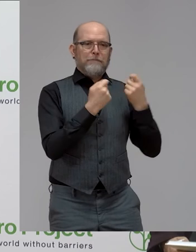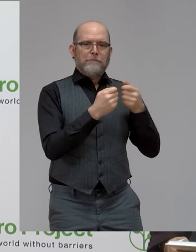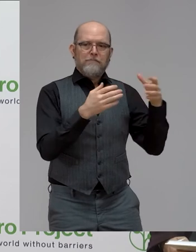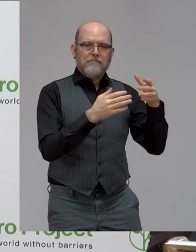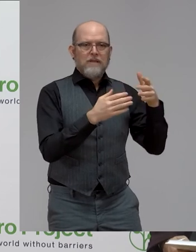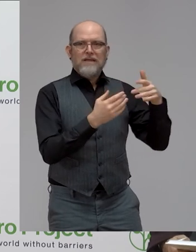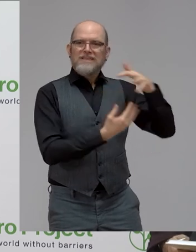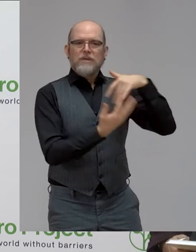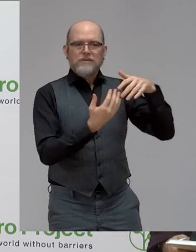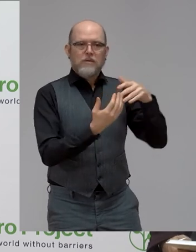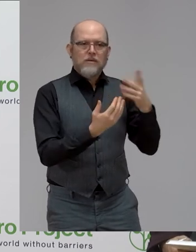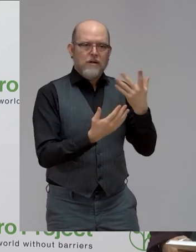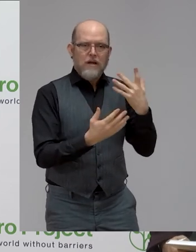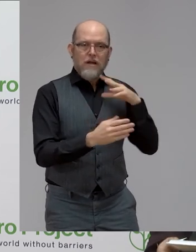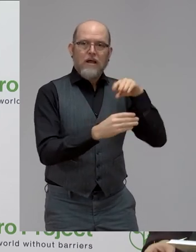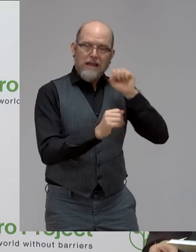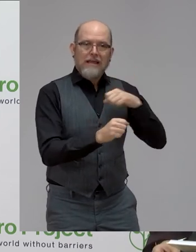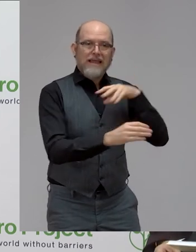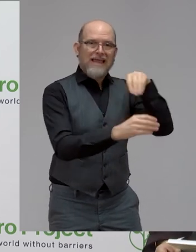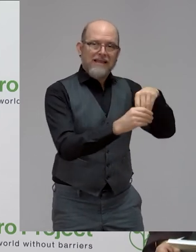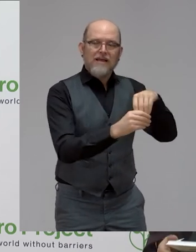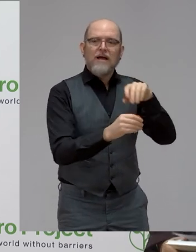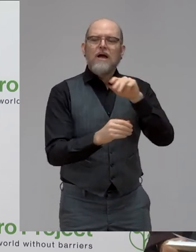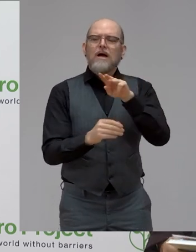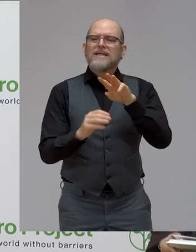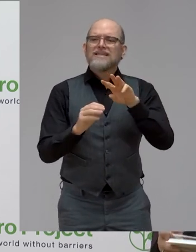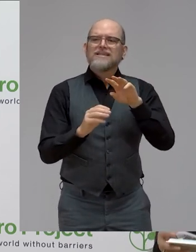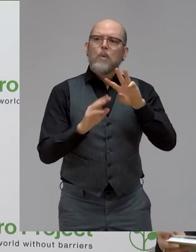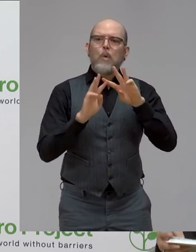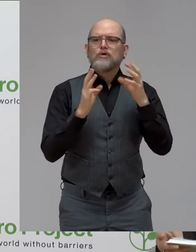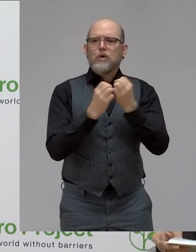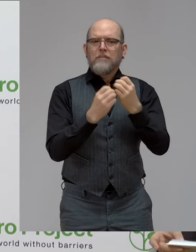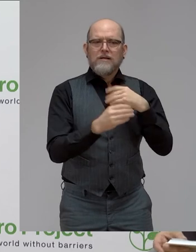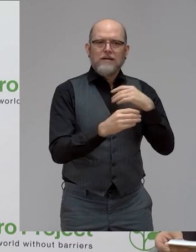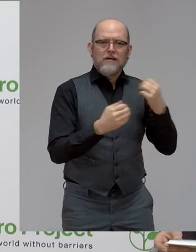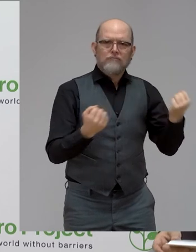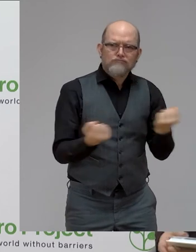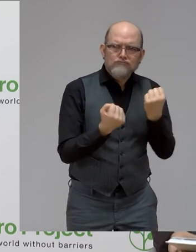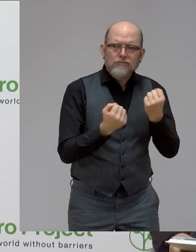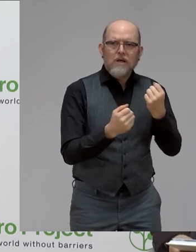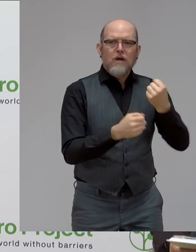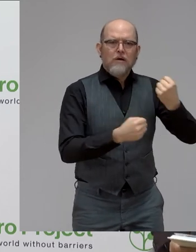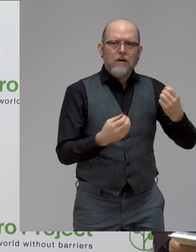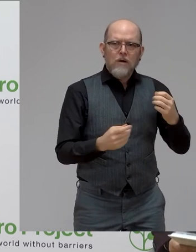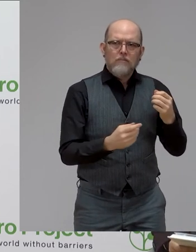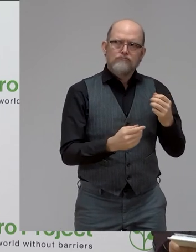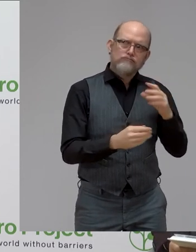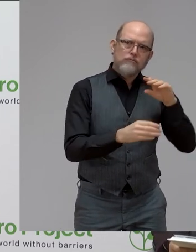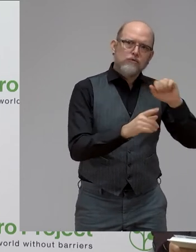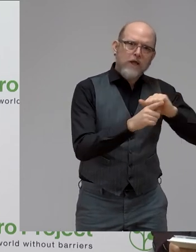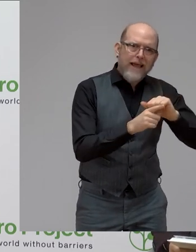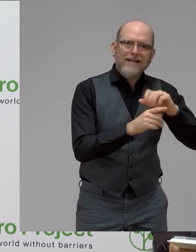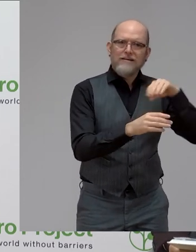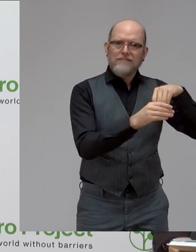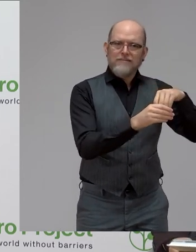and lectures I record with a special recording device called Milestone. At